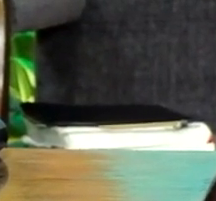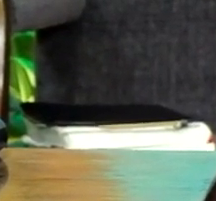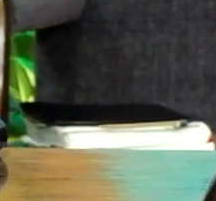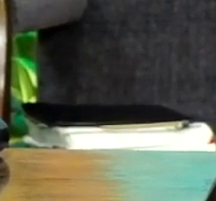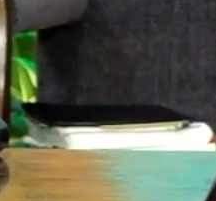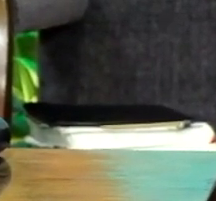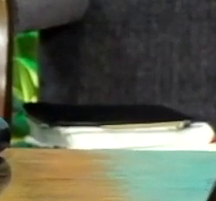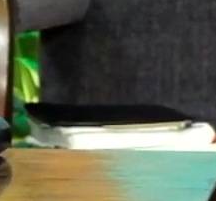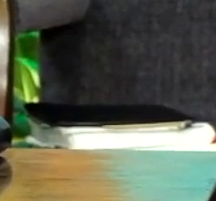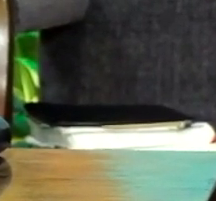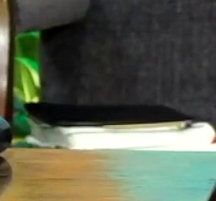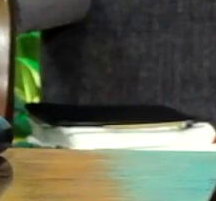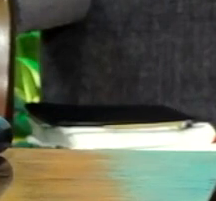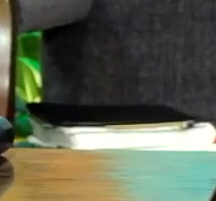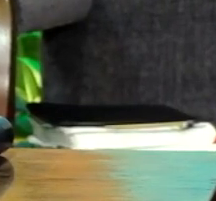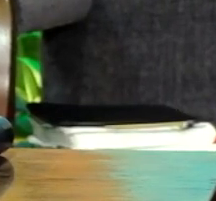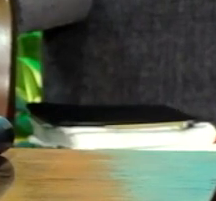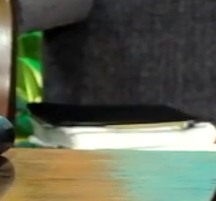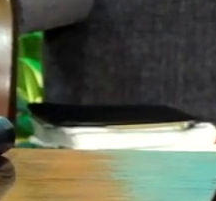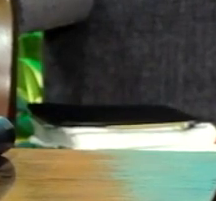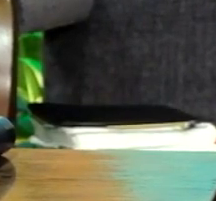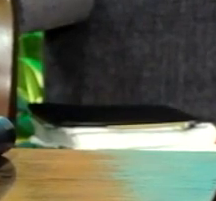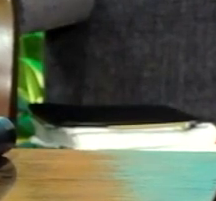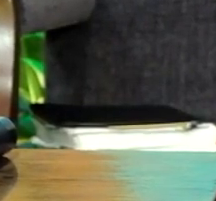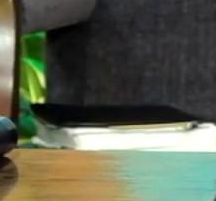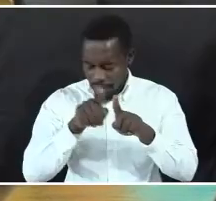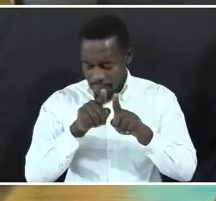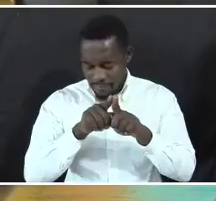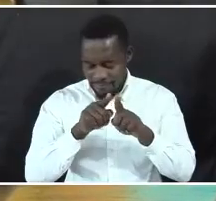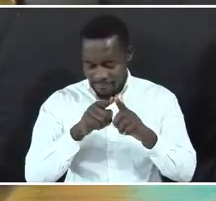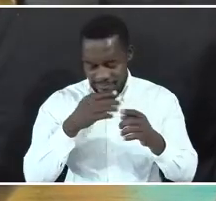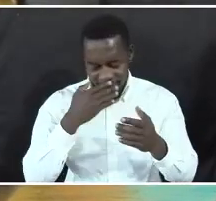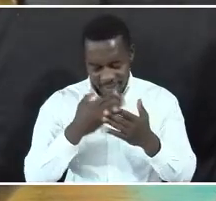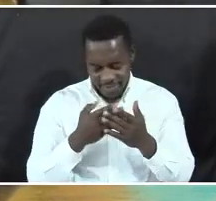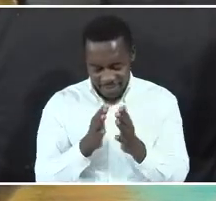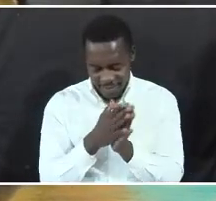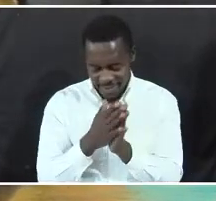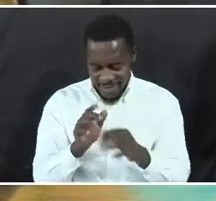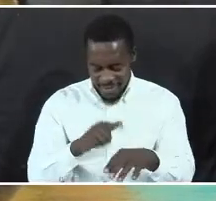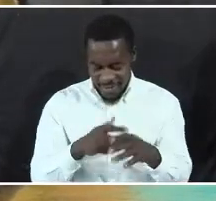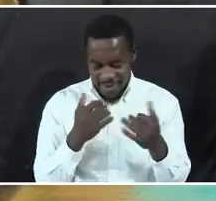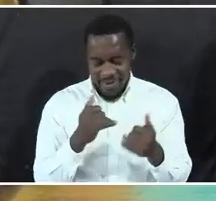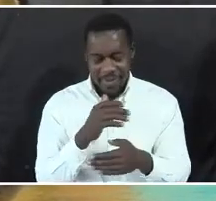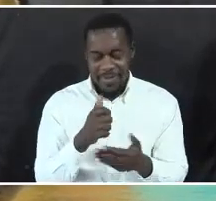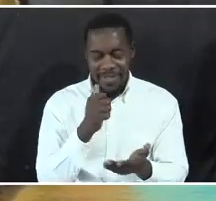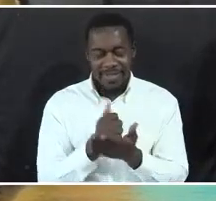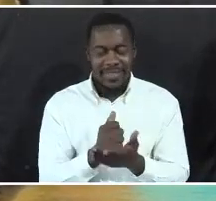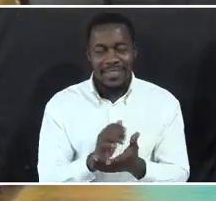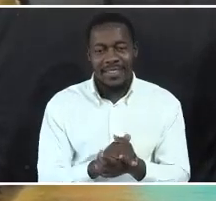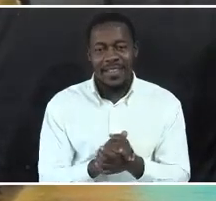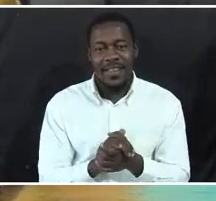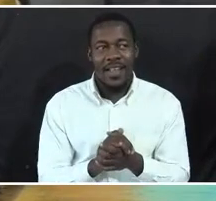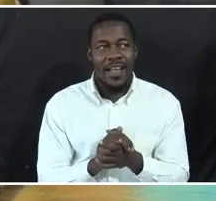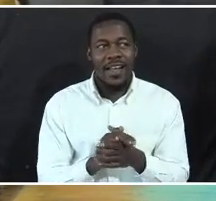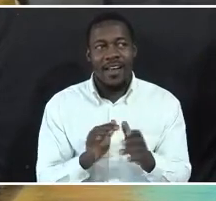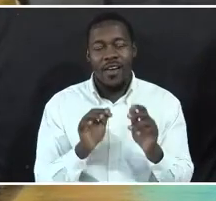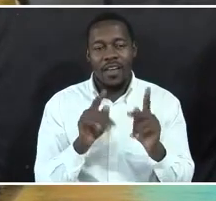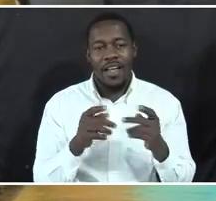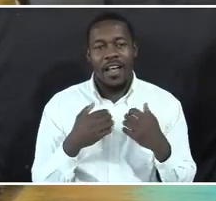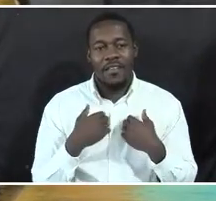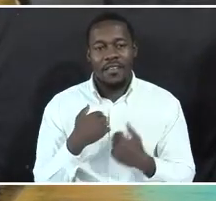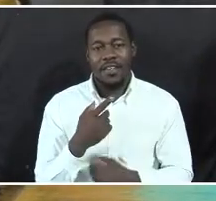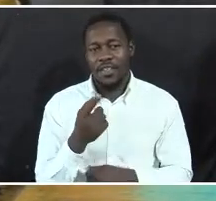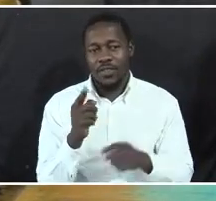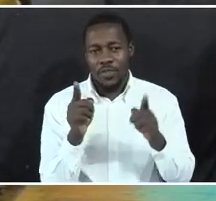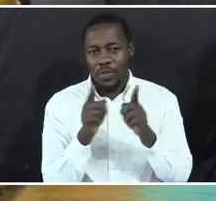the gift of life. Let's send the story in Jesus' name. Believe. My topic of my story is how strong is